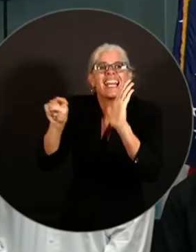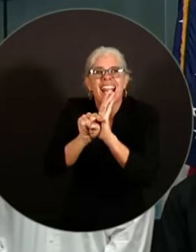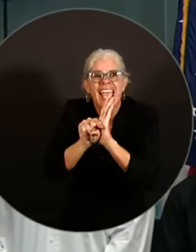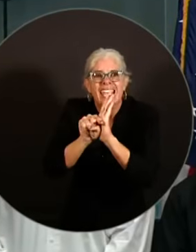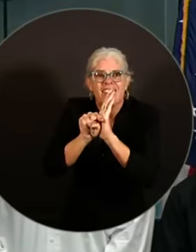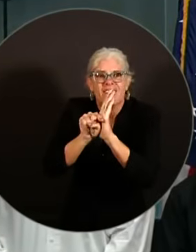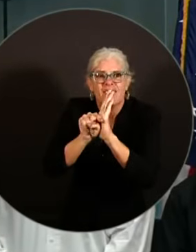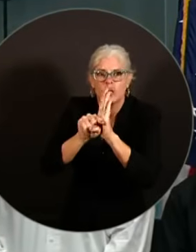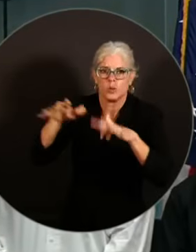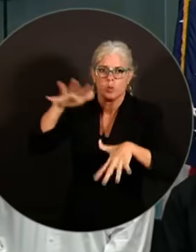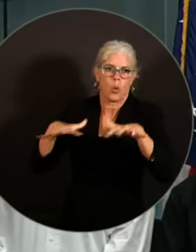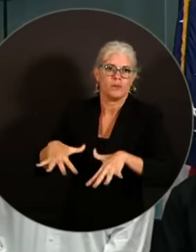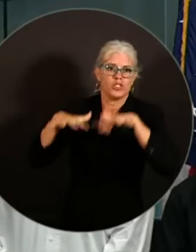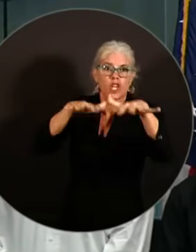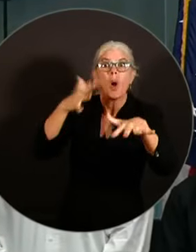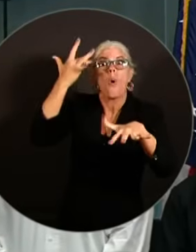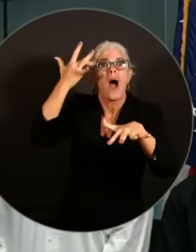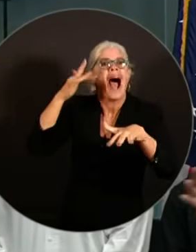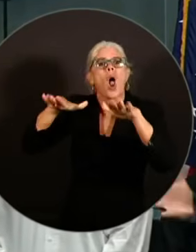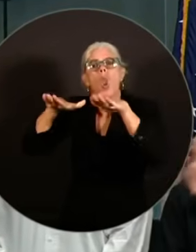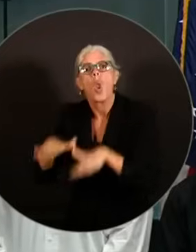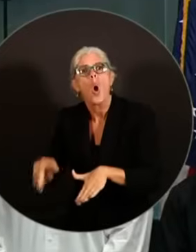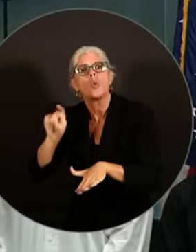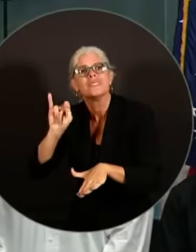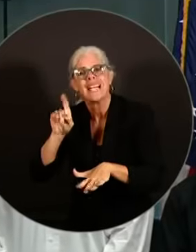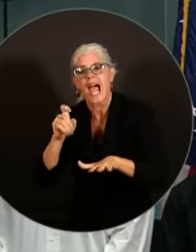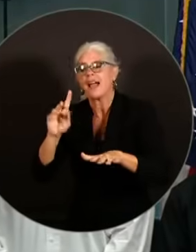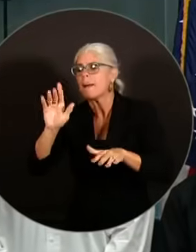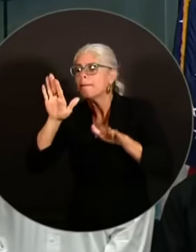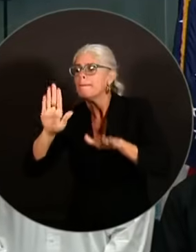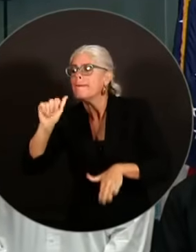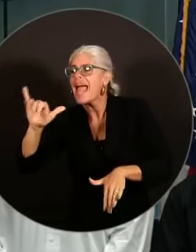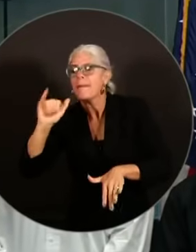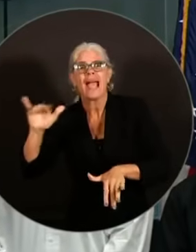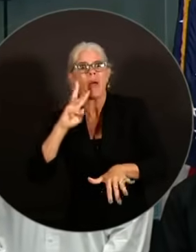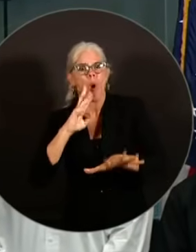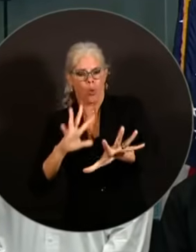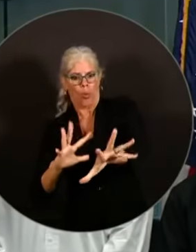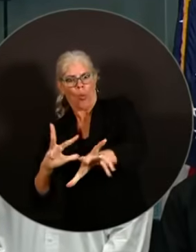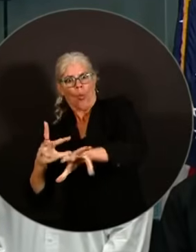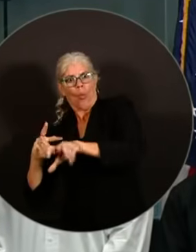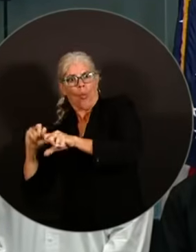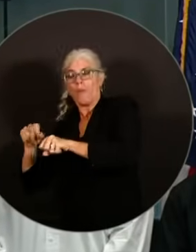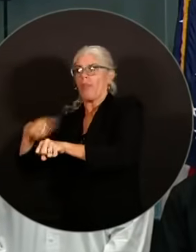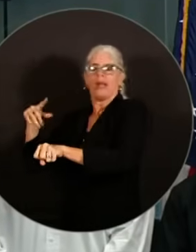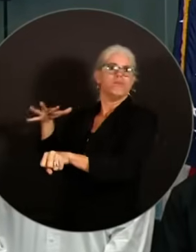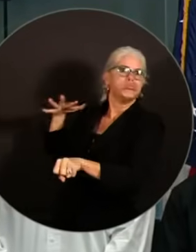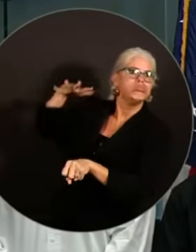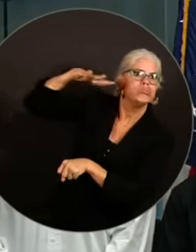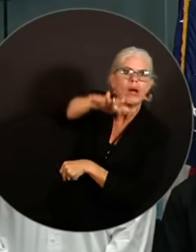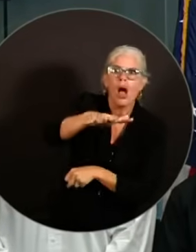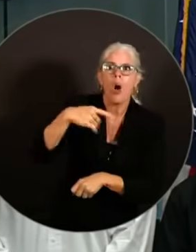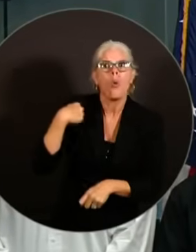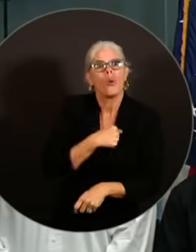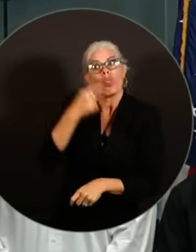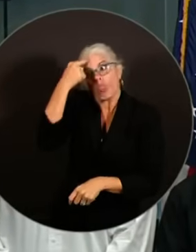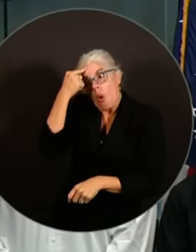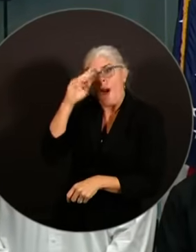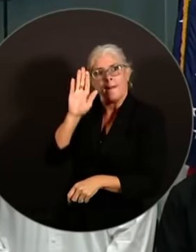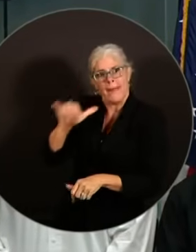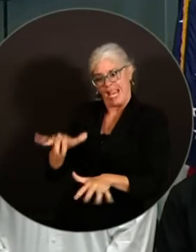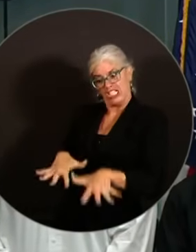the water out of the bay. So in terms of all that, where you'd see the entire Tampa Bay area underwater, that did not happen. The storm